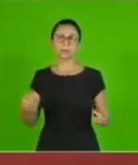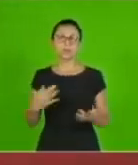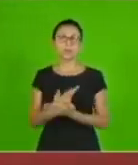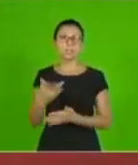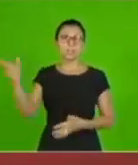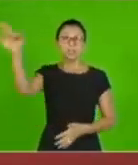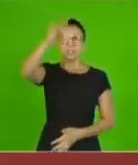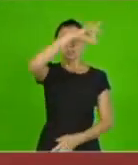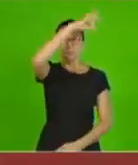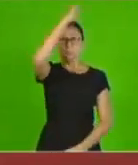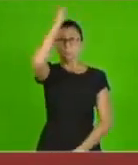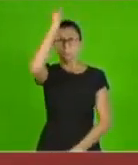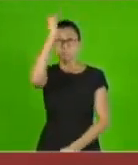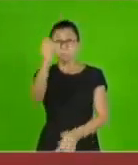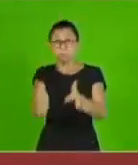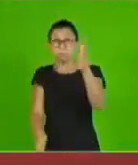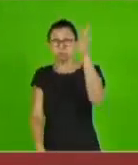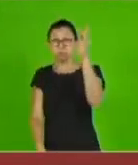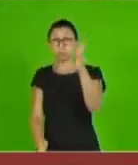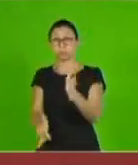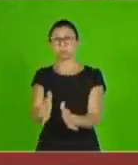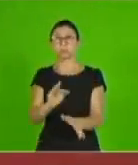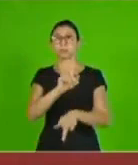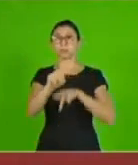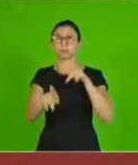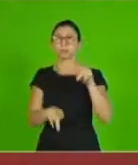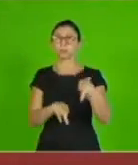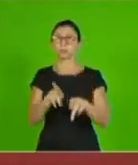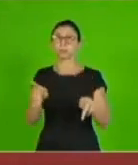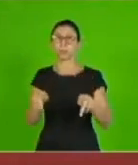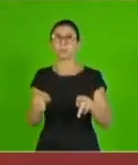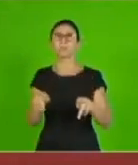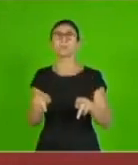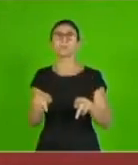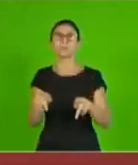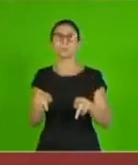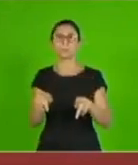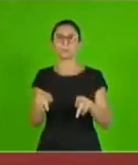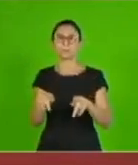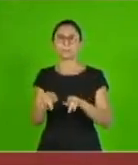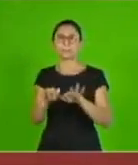But the Holy Spirit, when it poured out upon these people,